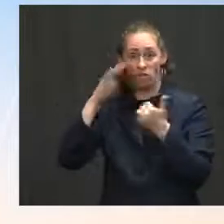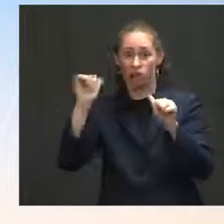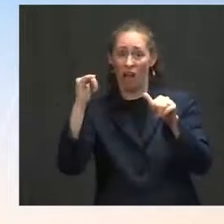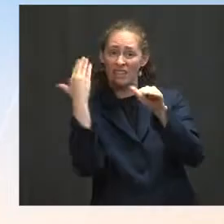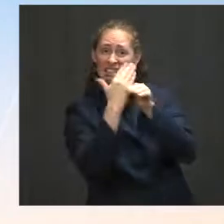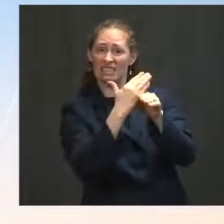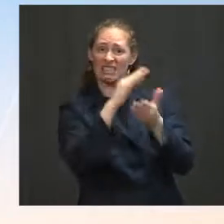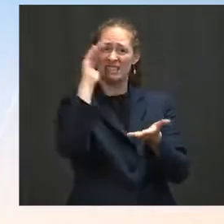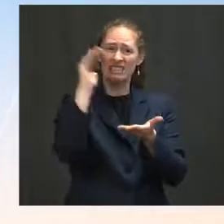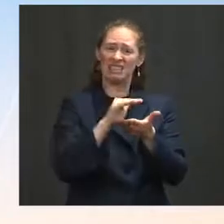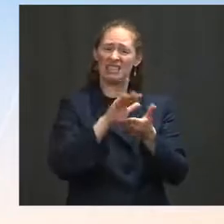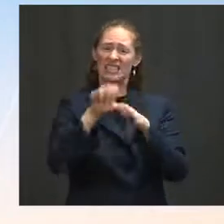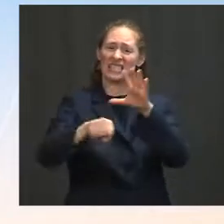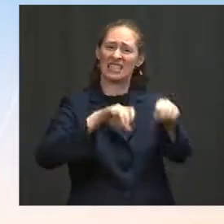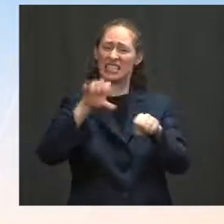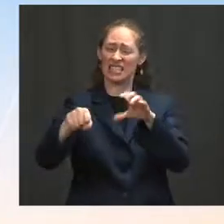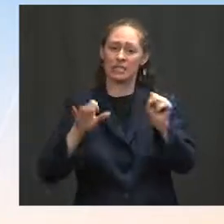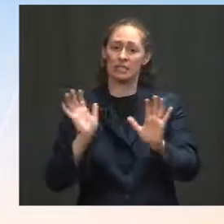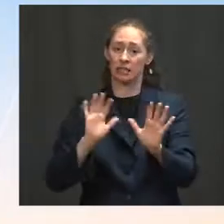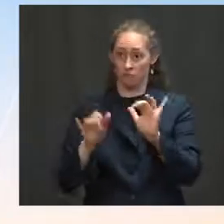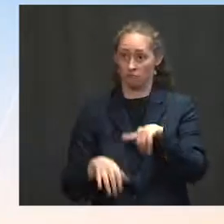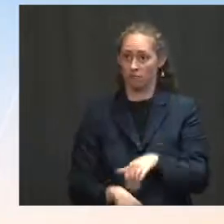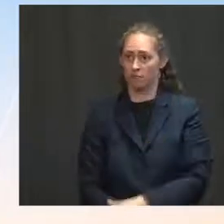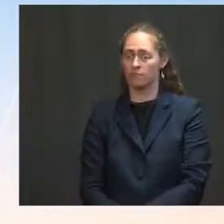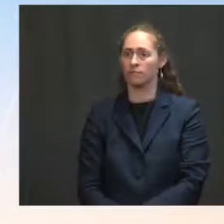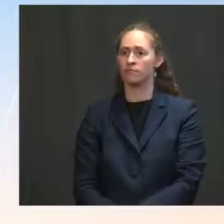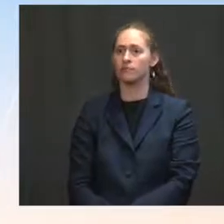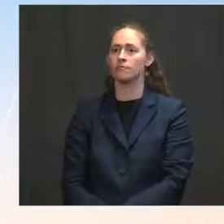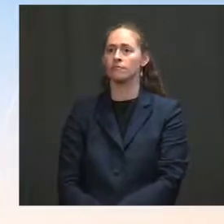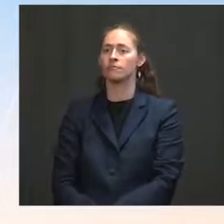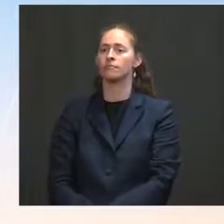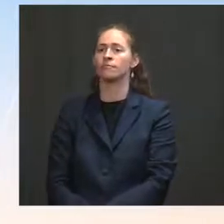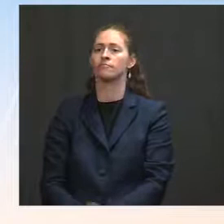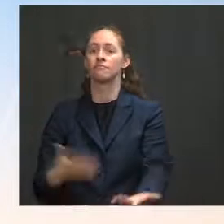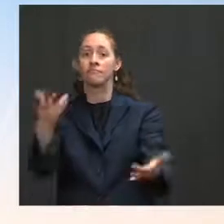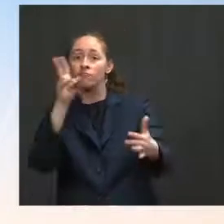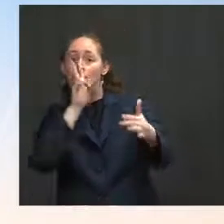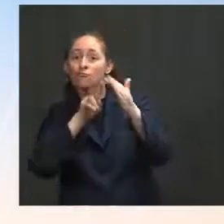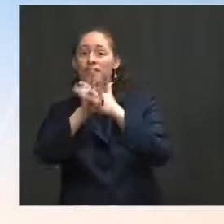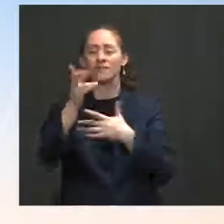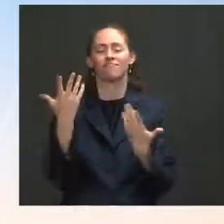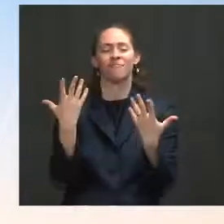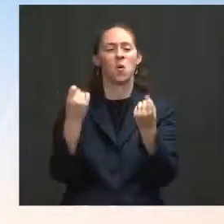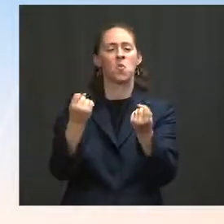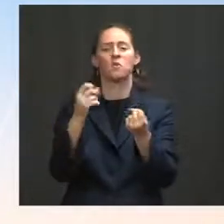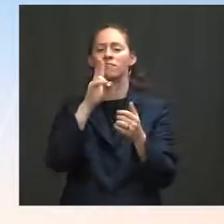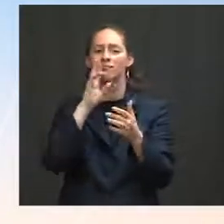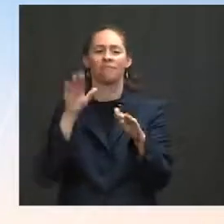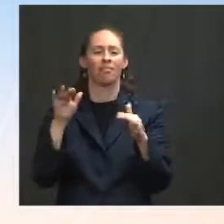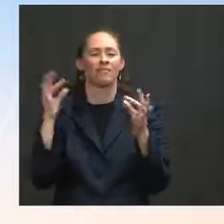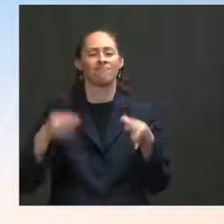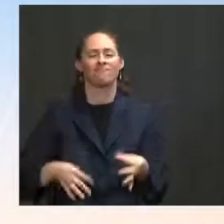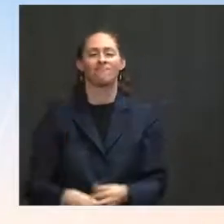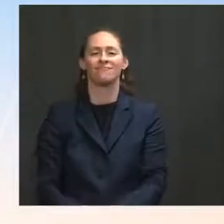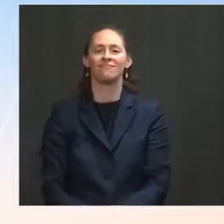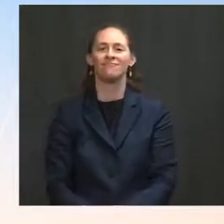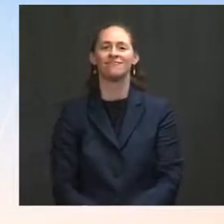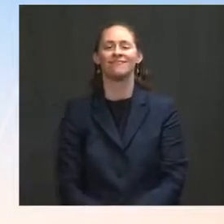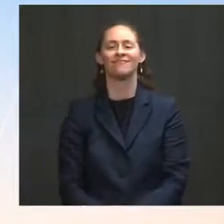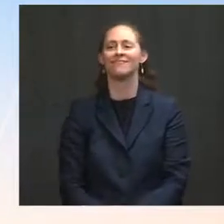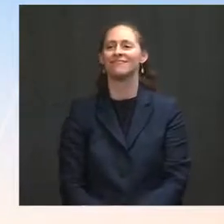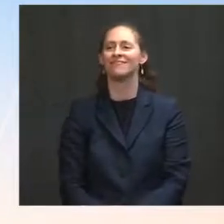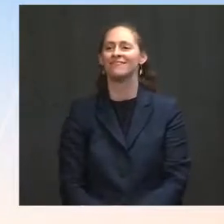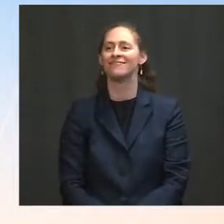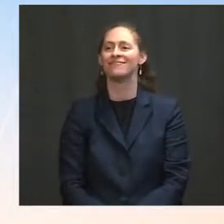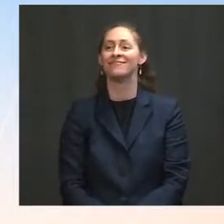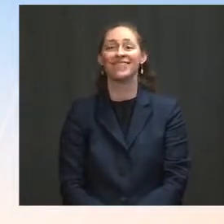don't have anything to predict or preview for you on that front. Go ahead. I'm from a large media conglomerate. Okay. Jen,